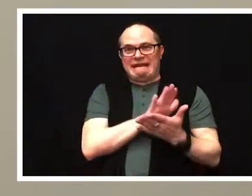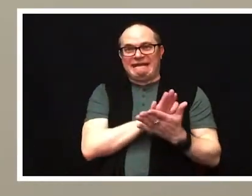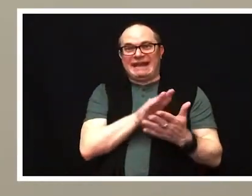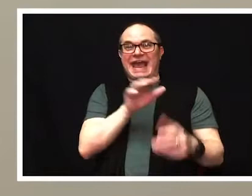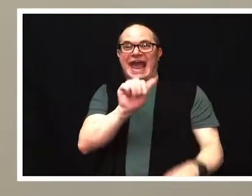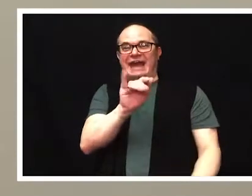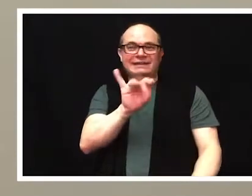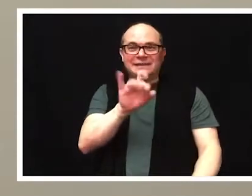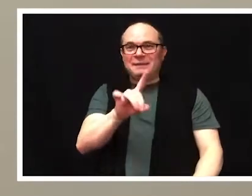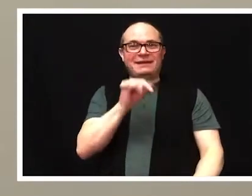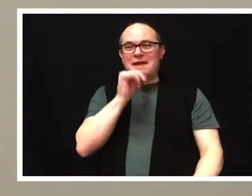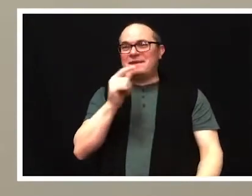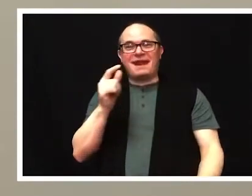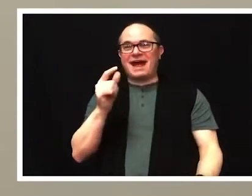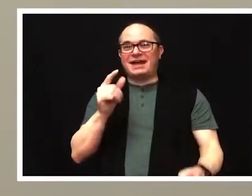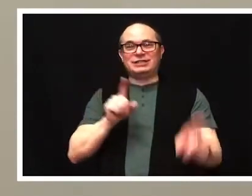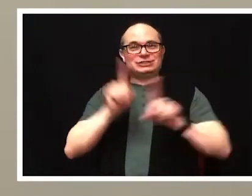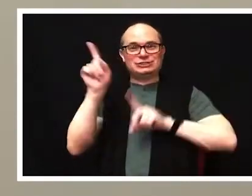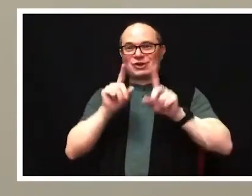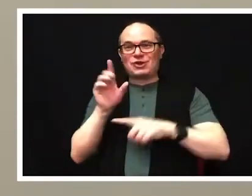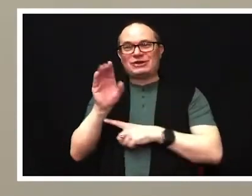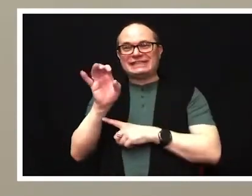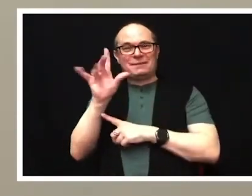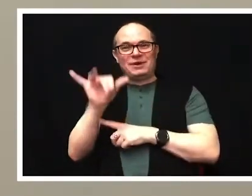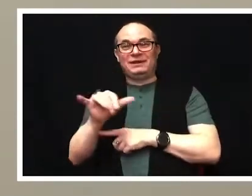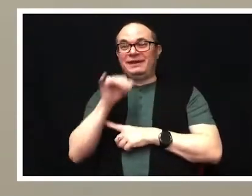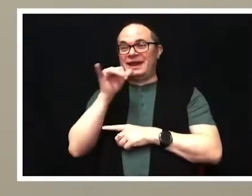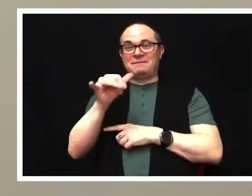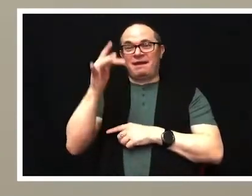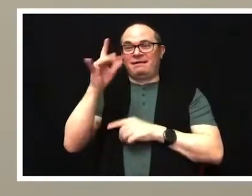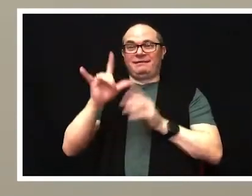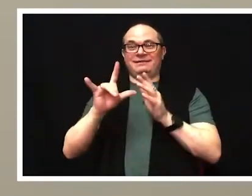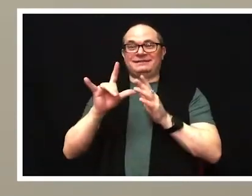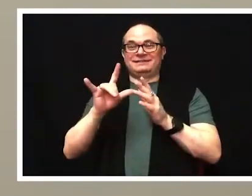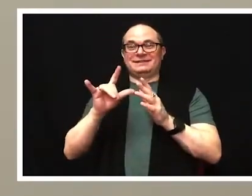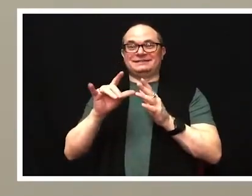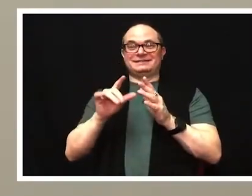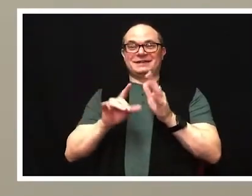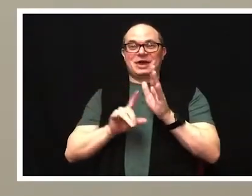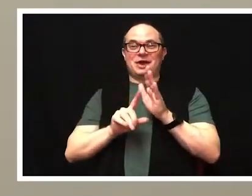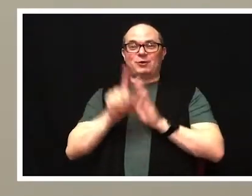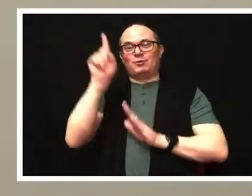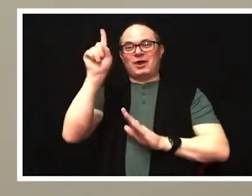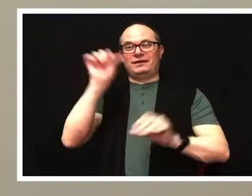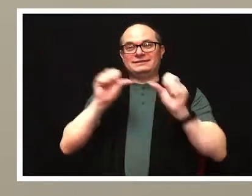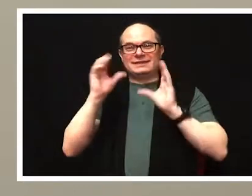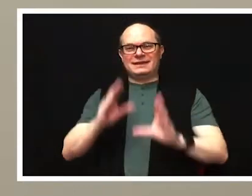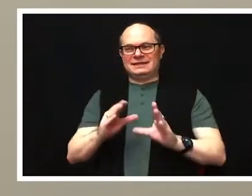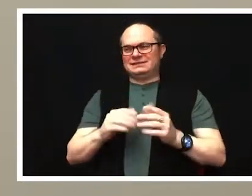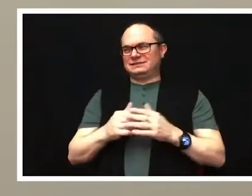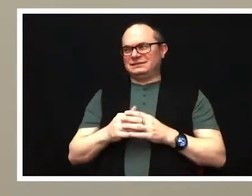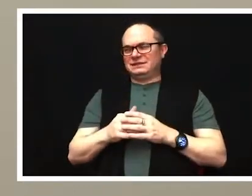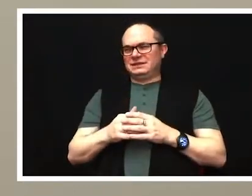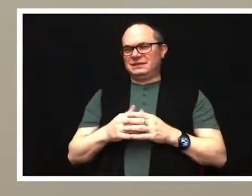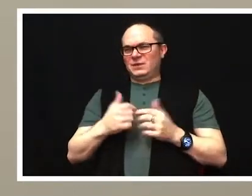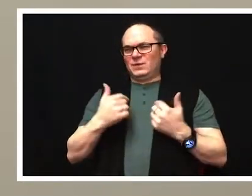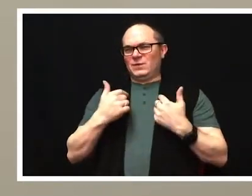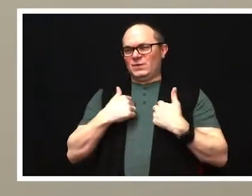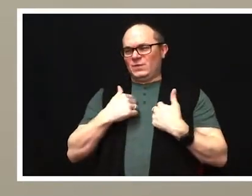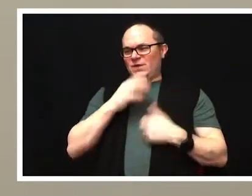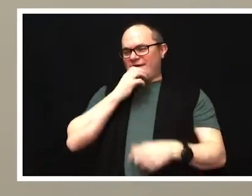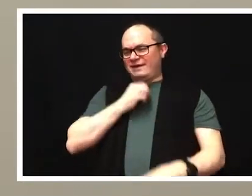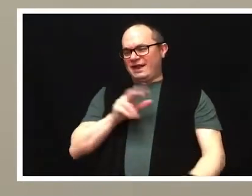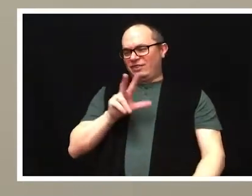I'm not a celebrity, and I'm most definitely not a rocket scientist. I kept thinking, what possibly could a